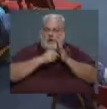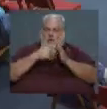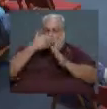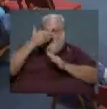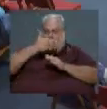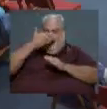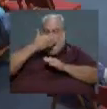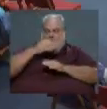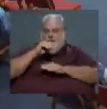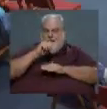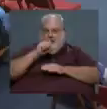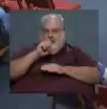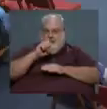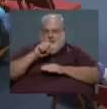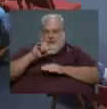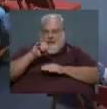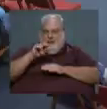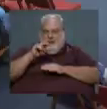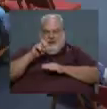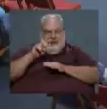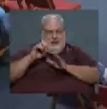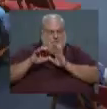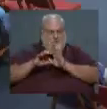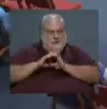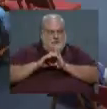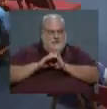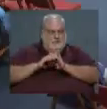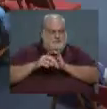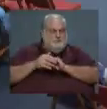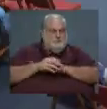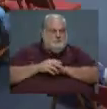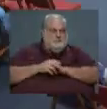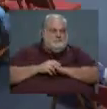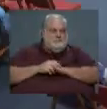second, it's one of the pictures of the. I think it's easier to explain that way.